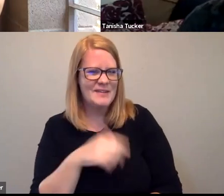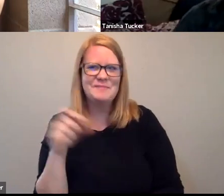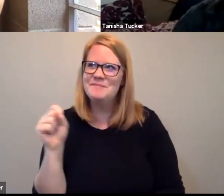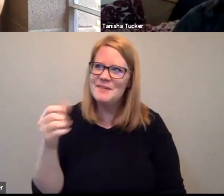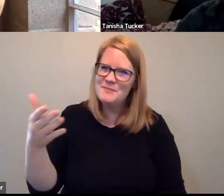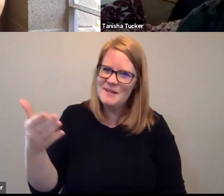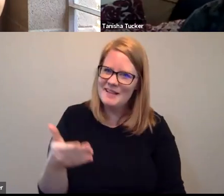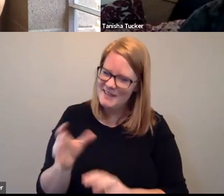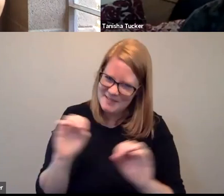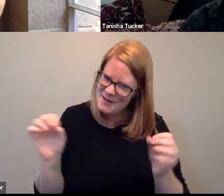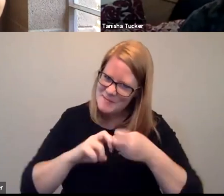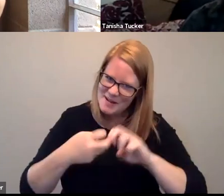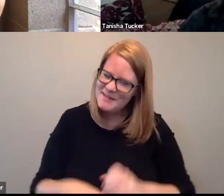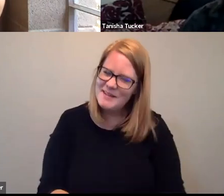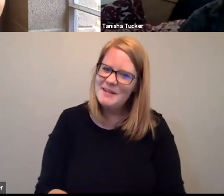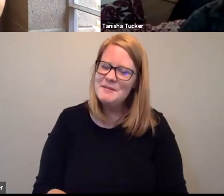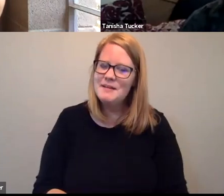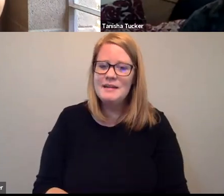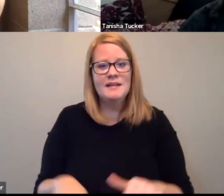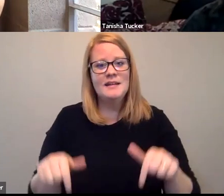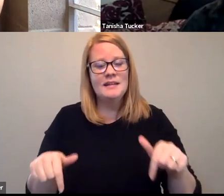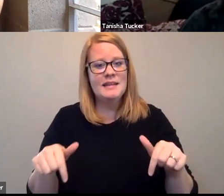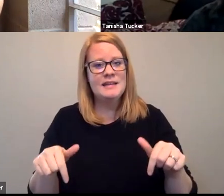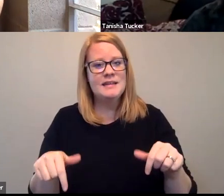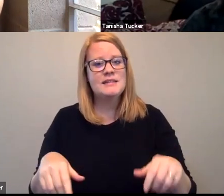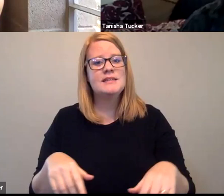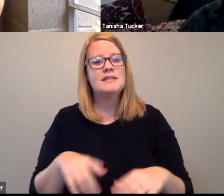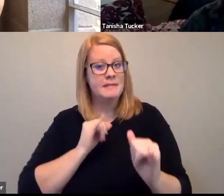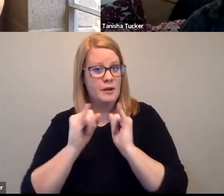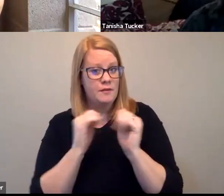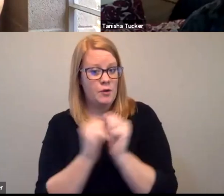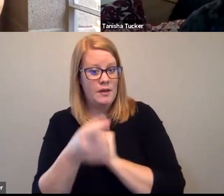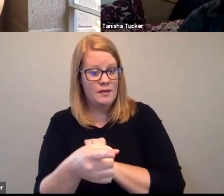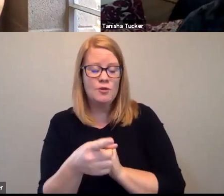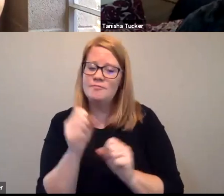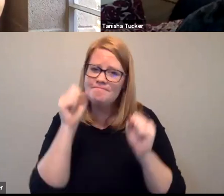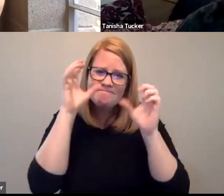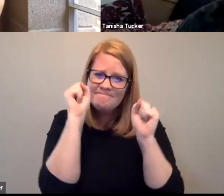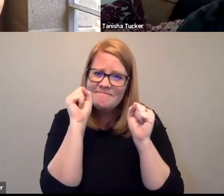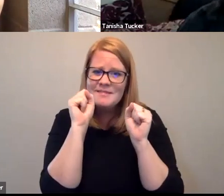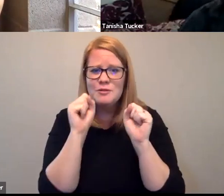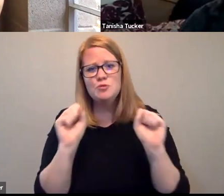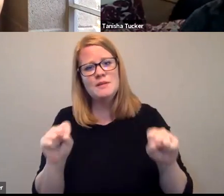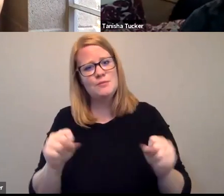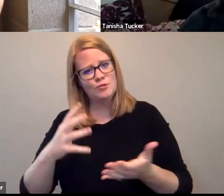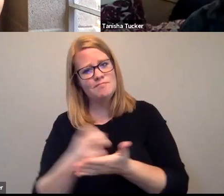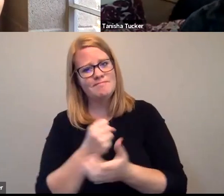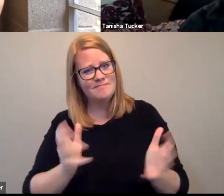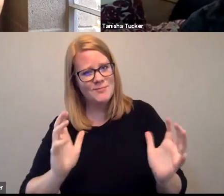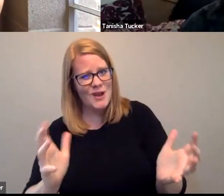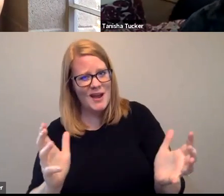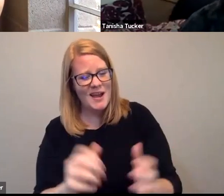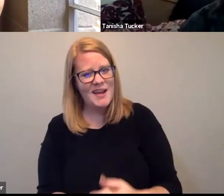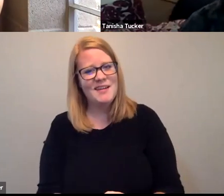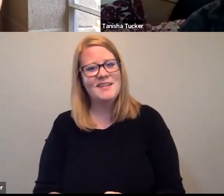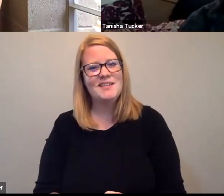Kimi. Thank you. This has been a really wonderful spending time with you, and thanks to everybody